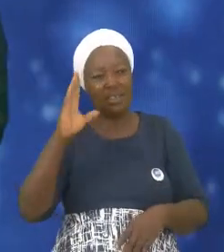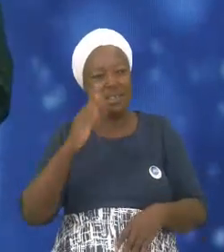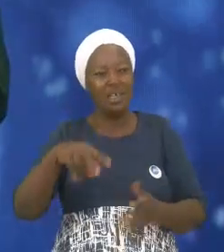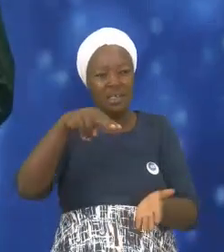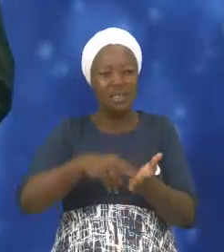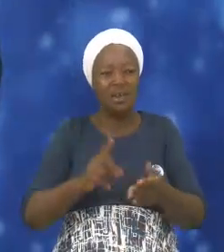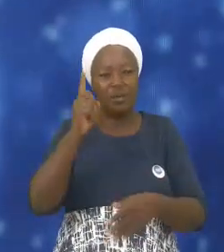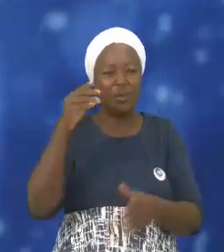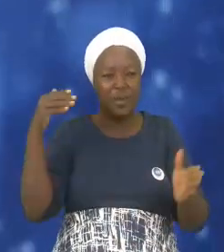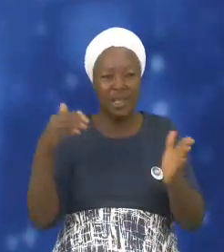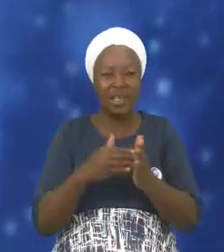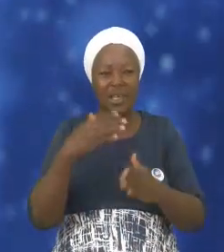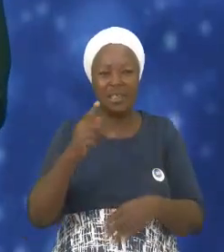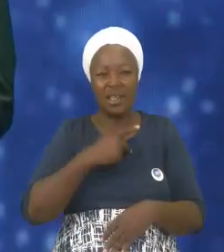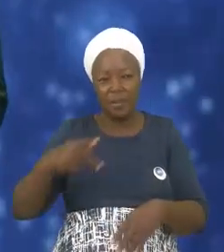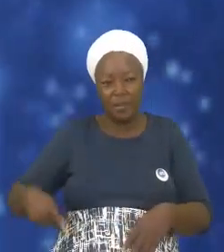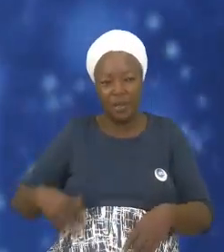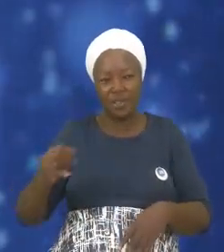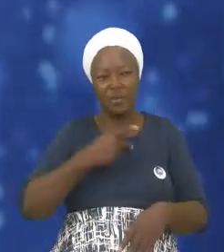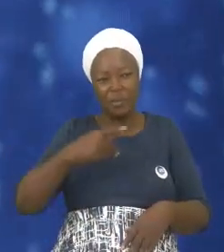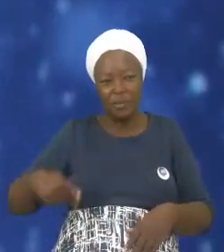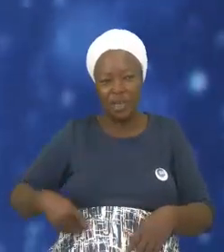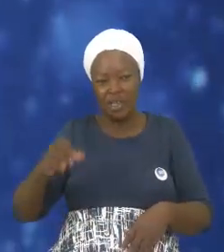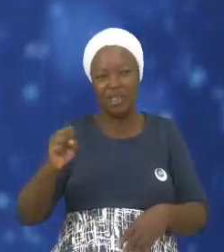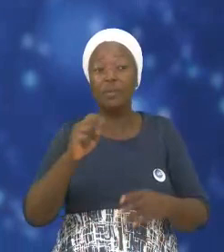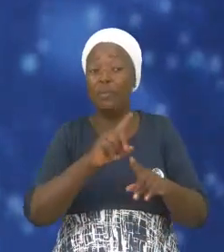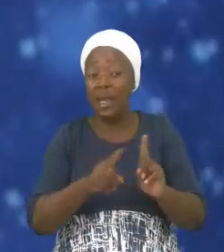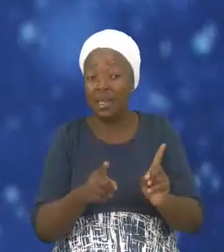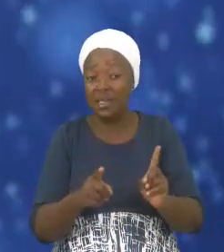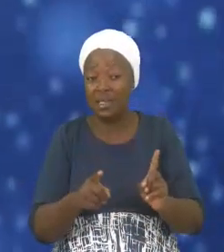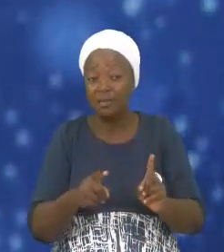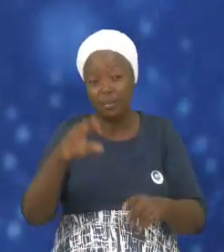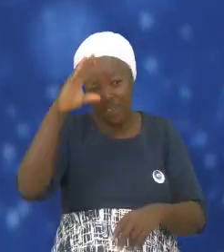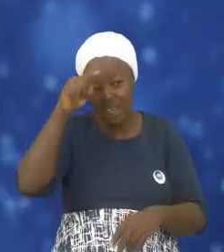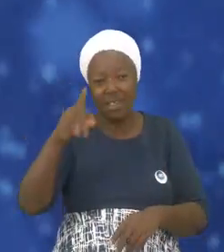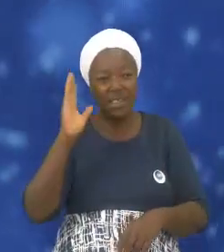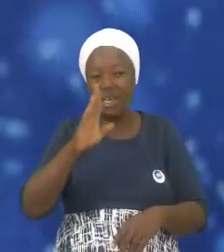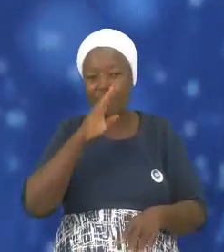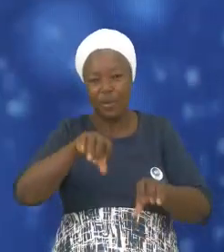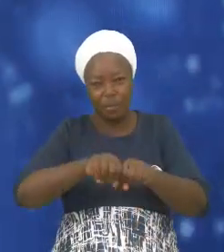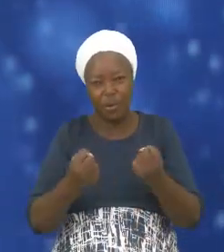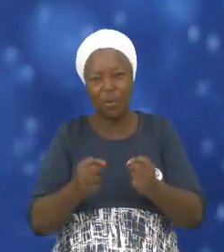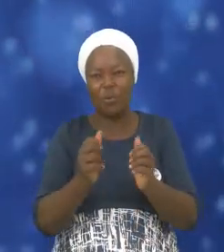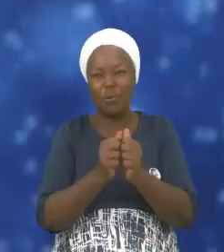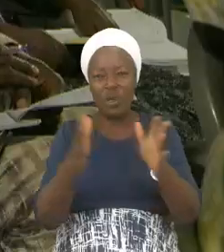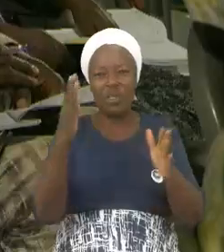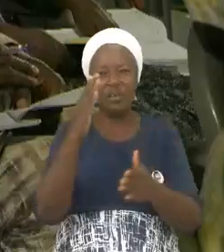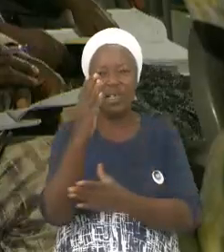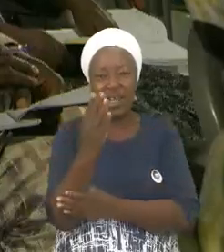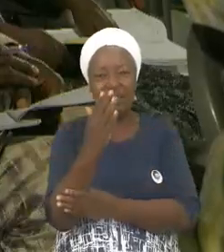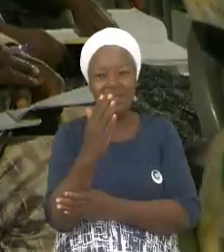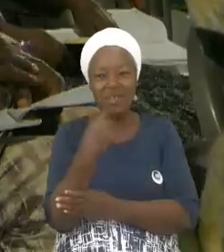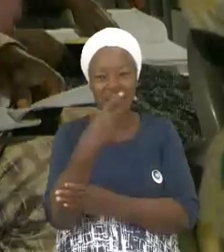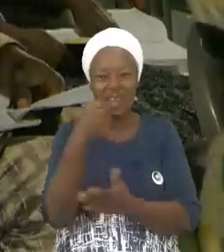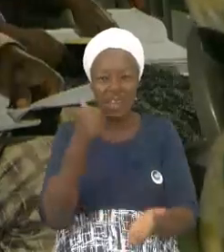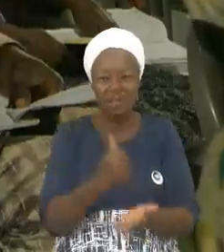the prince of princes, but he shall be broken without hand. Somebody say